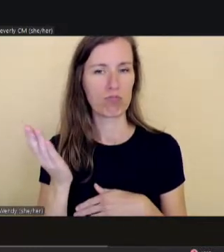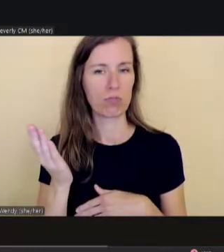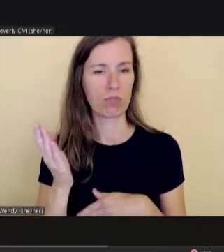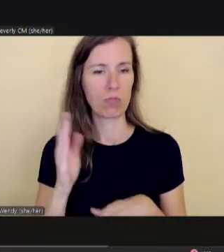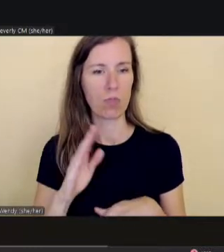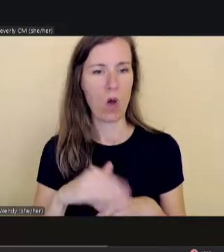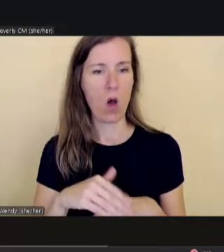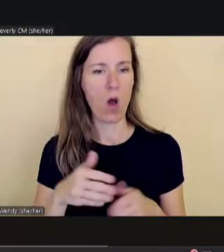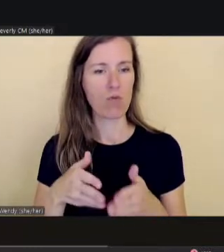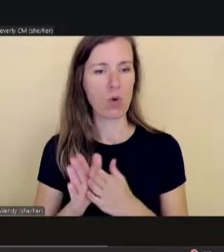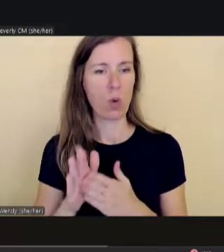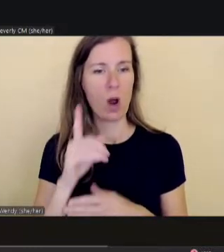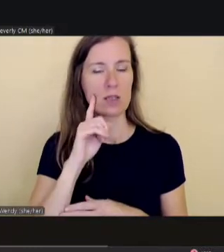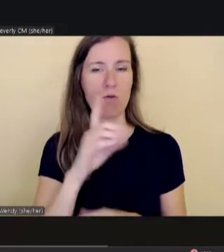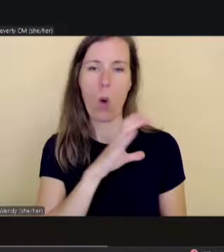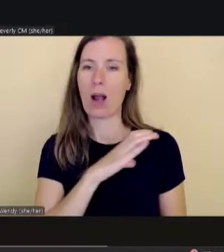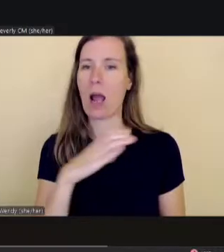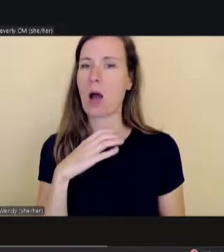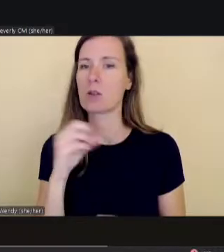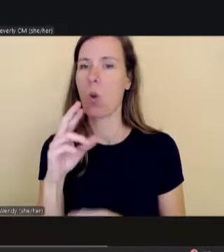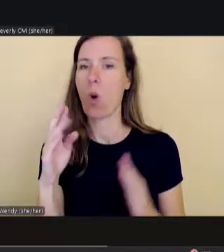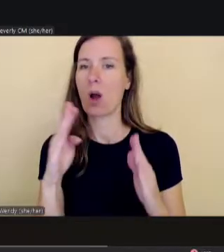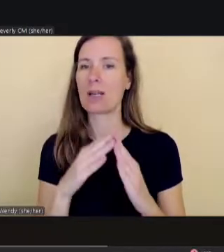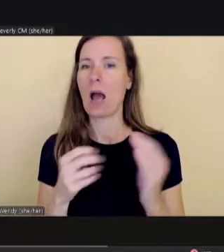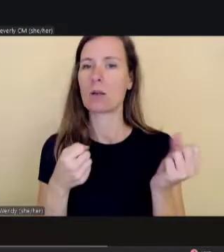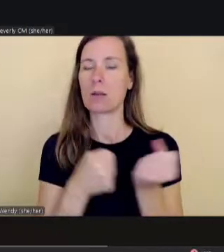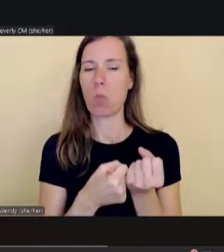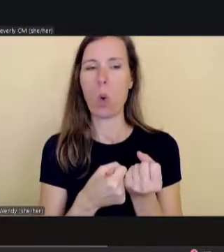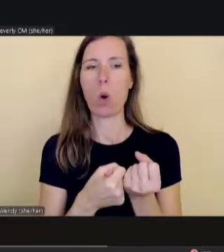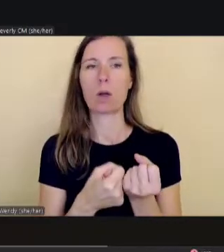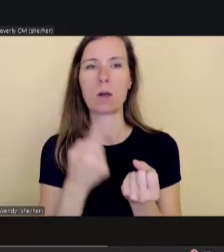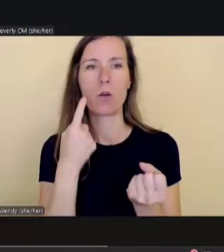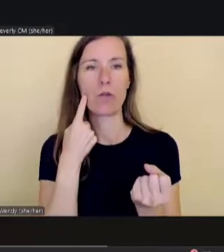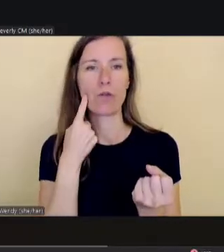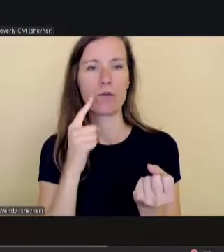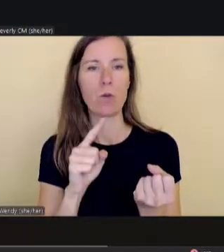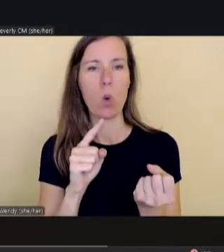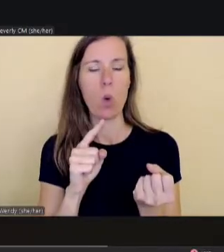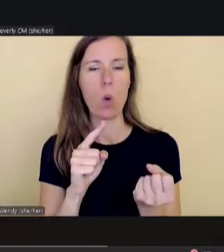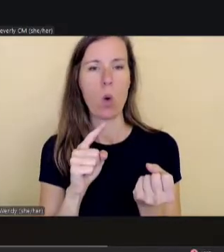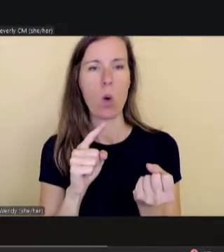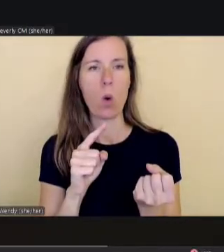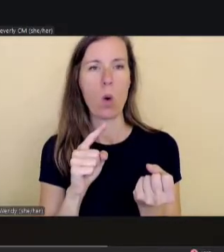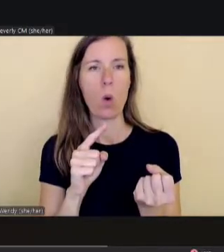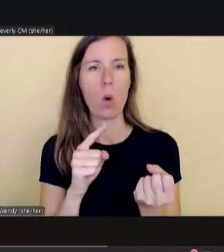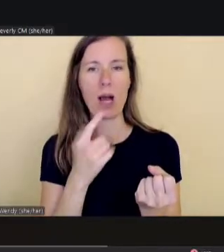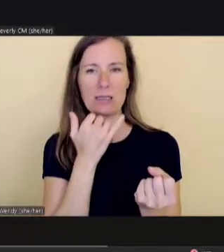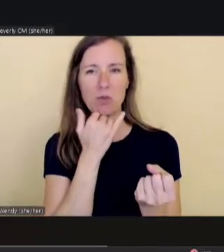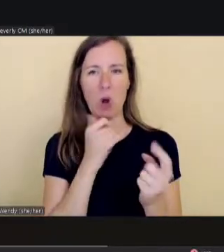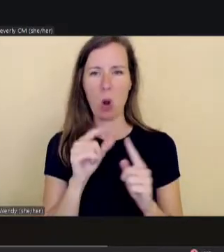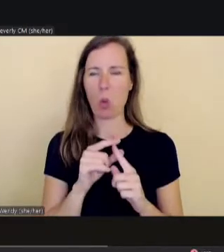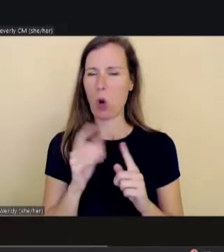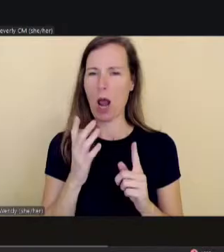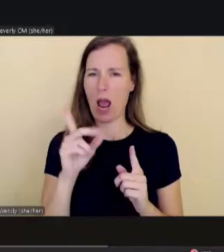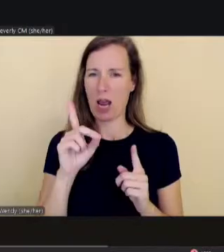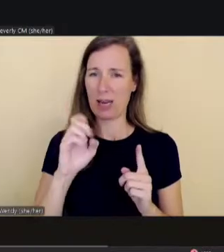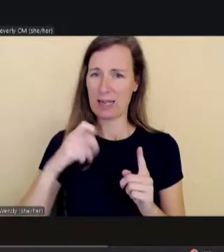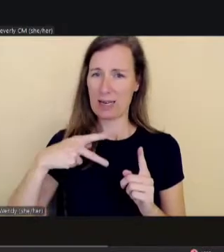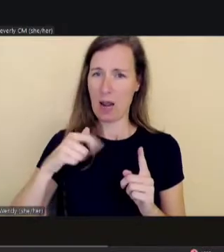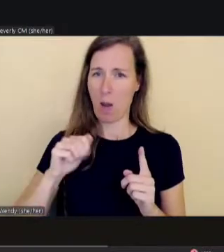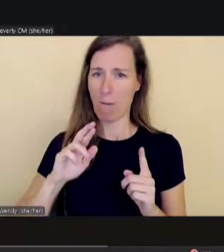council or town support, council support for, I'm going to use the wrong word, I'm going to call it a departure on